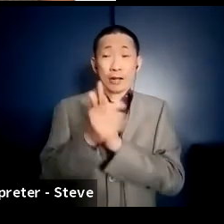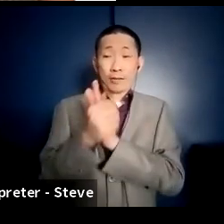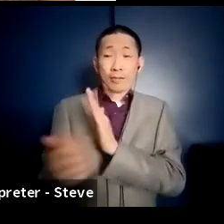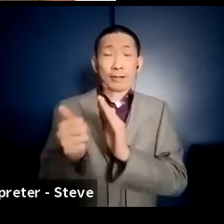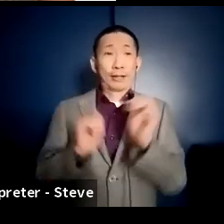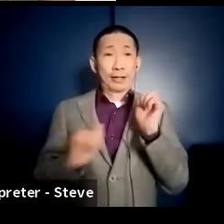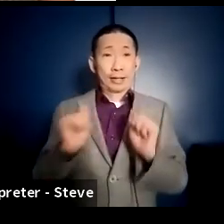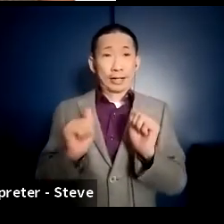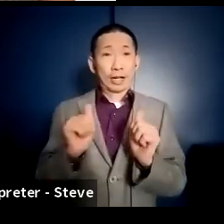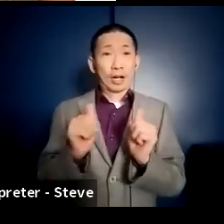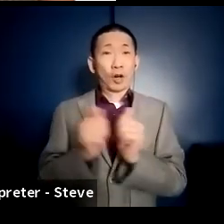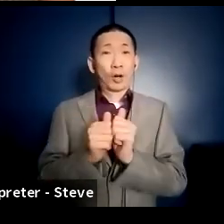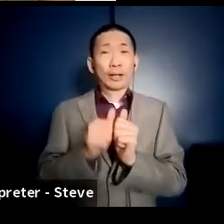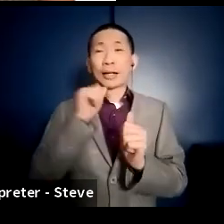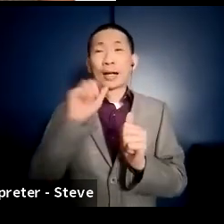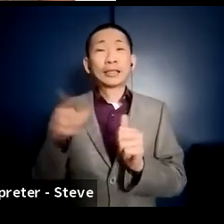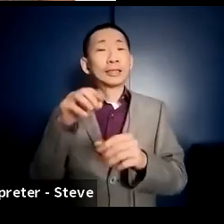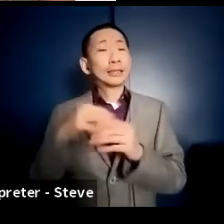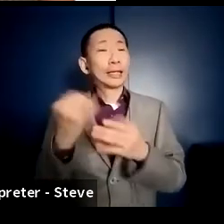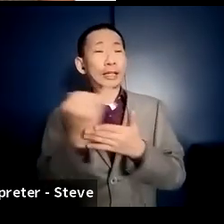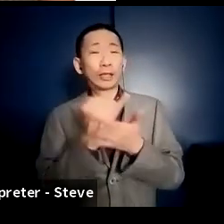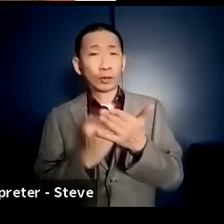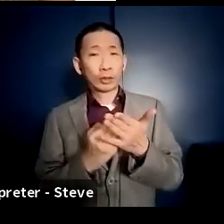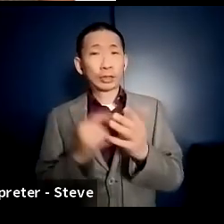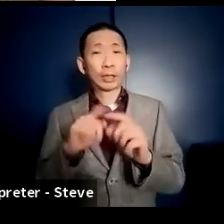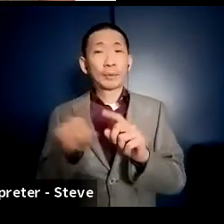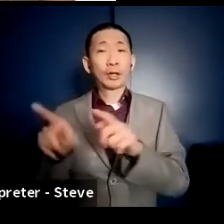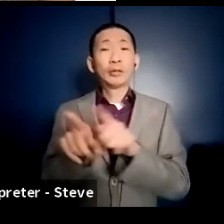movement building, not just in the arts, but in